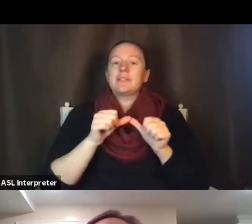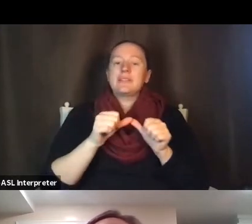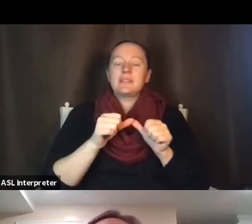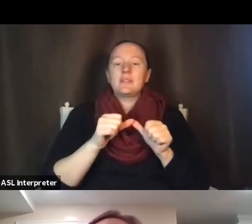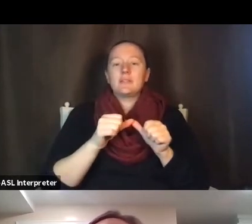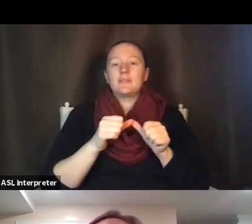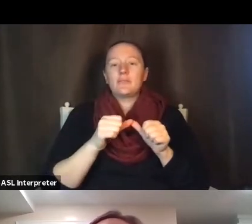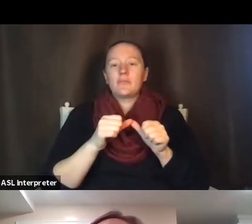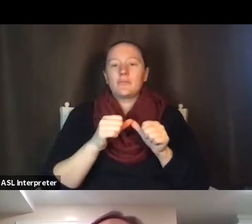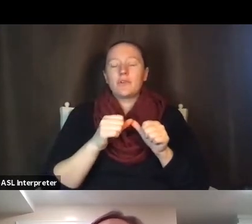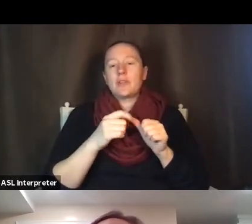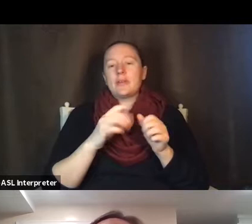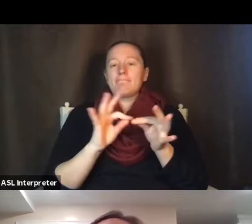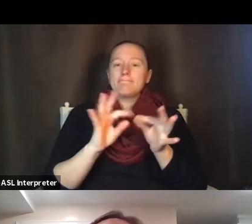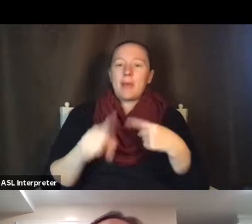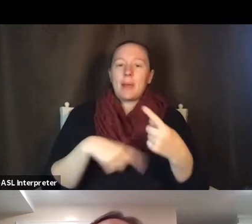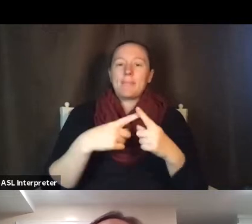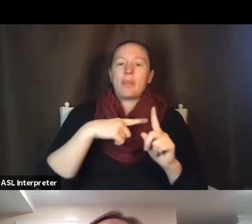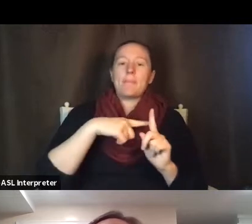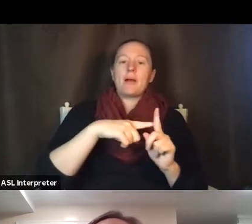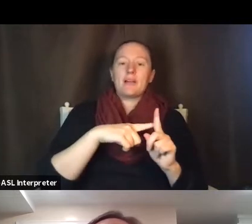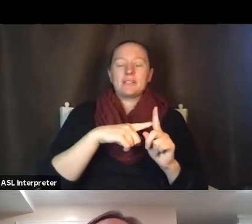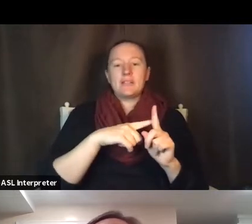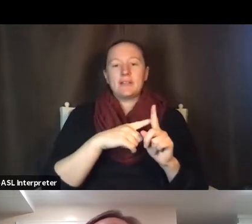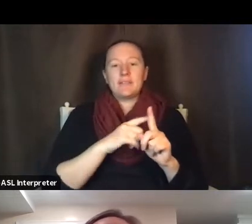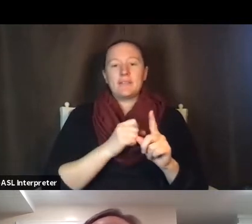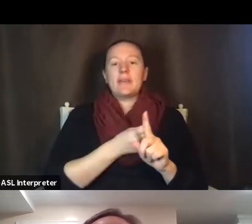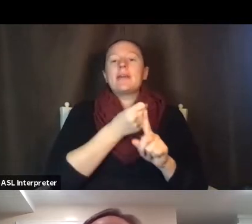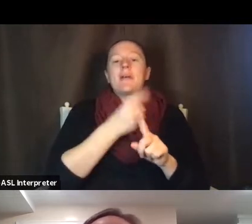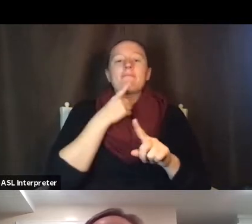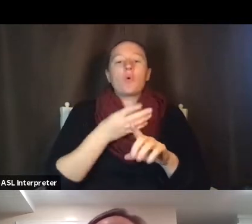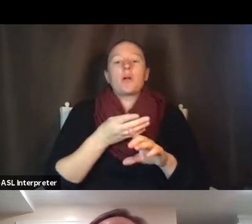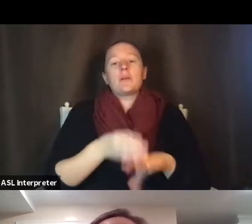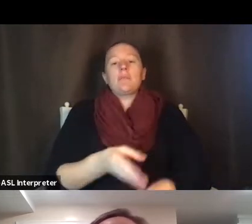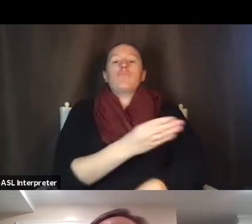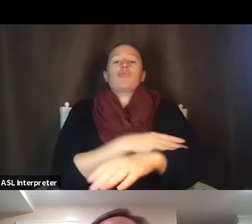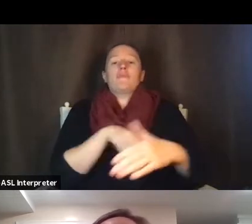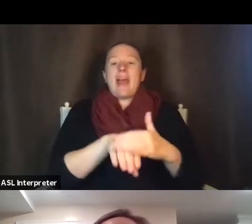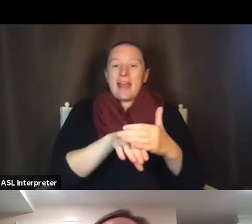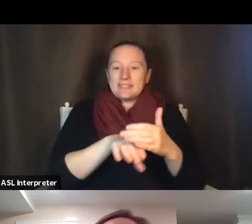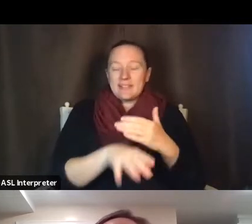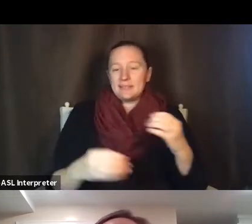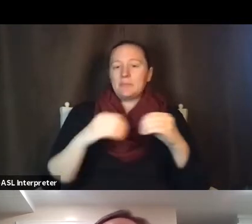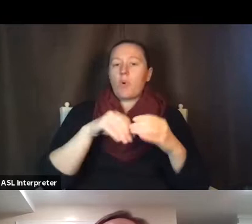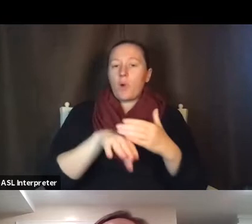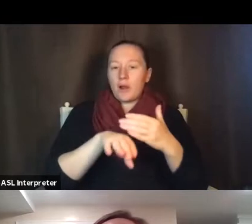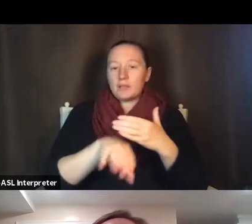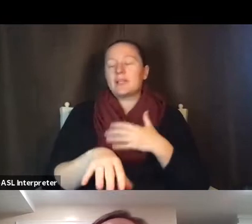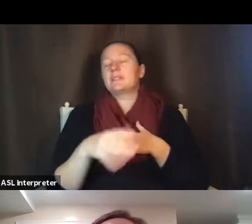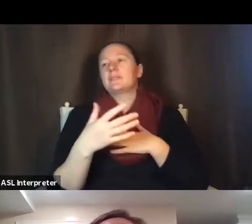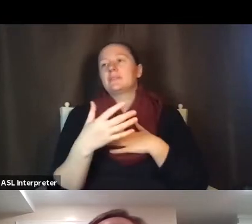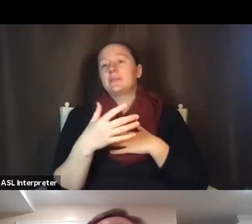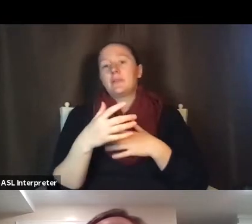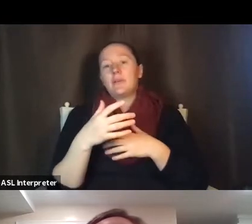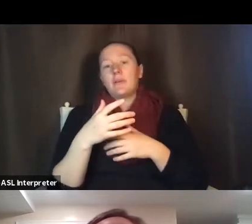the positive impact of improved access to behavioral health services that was really the result